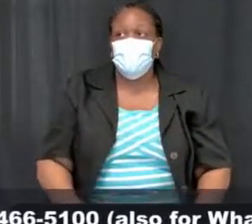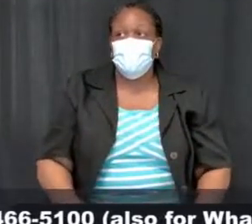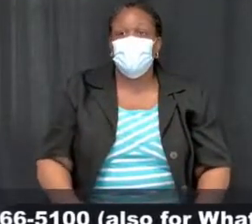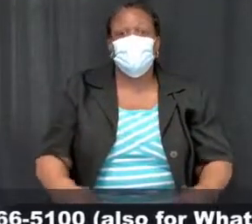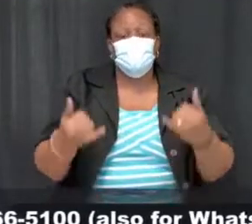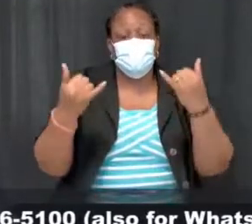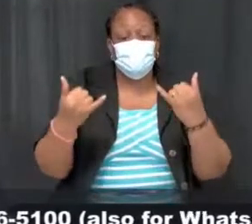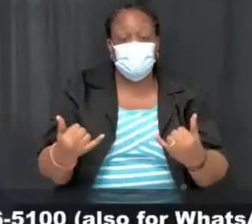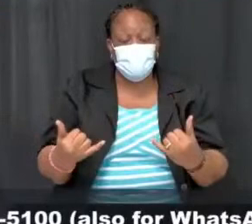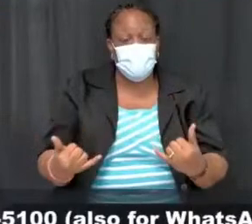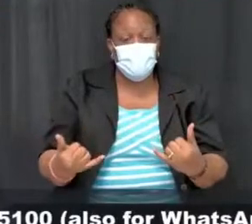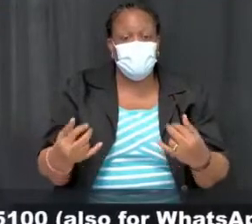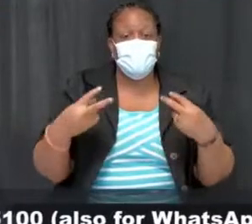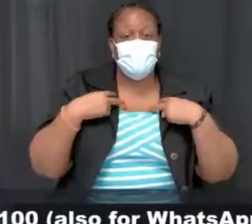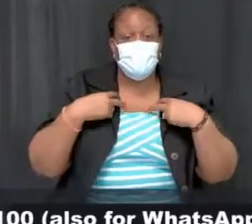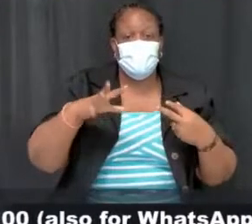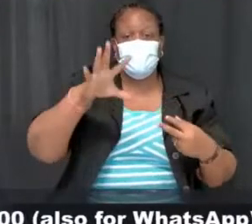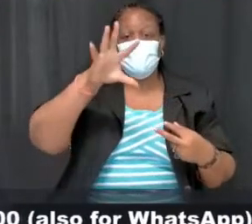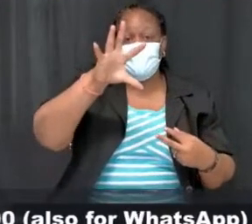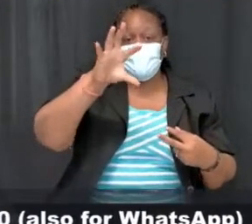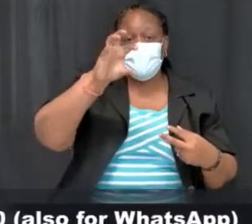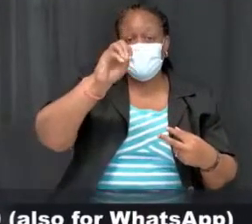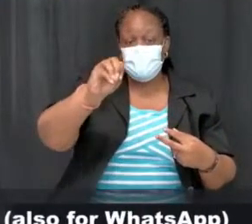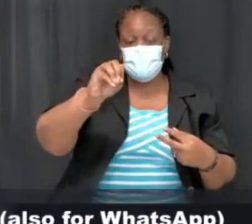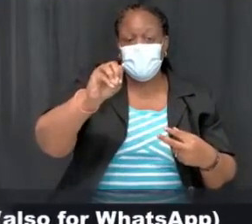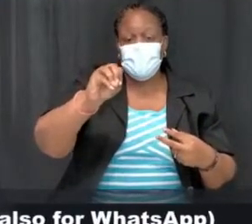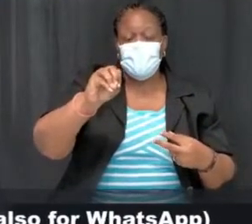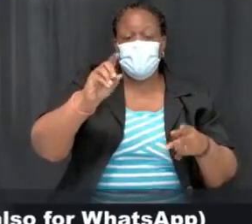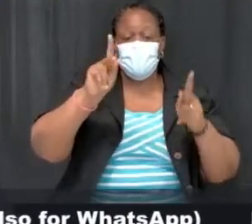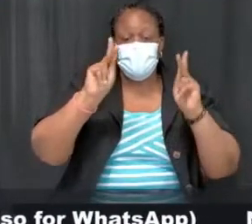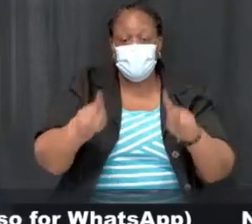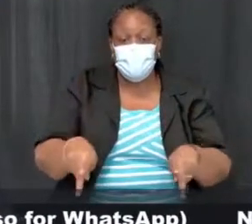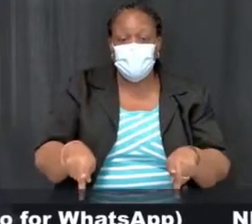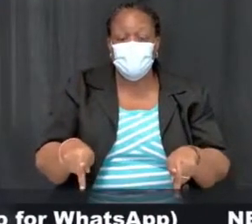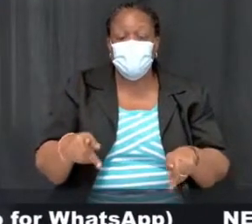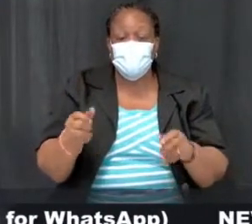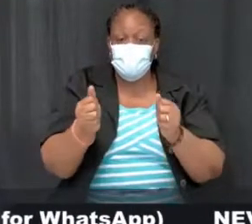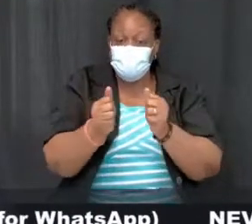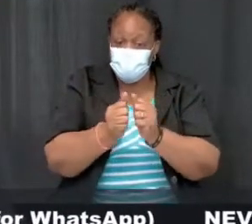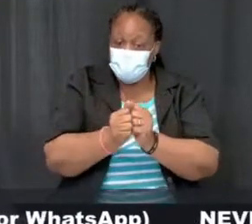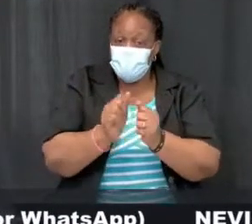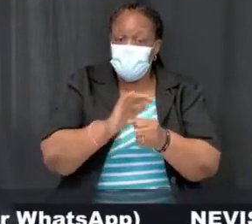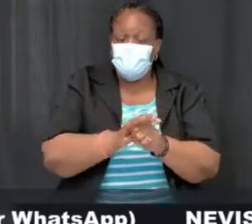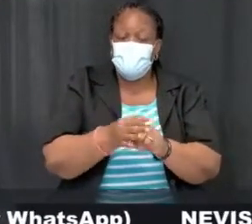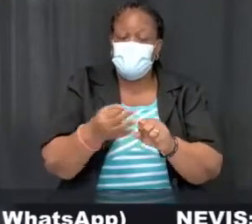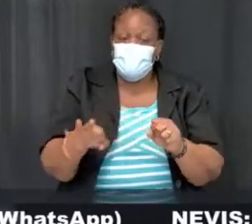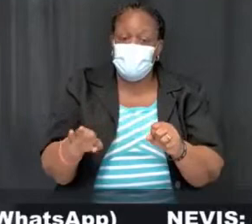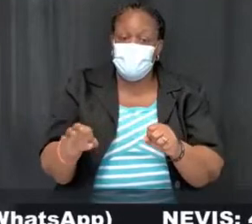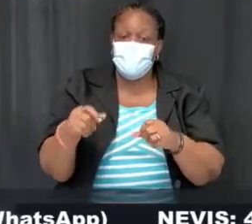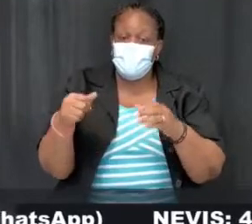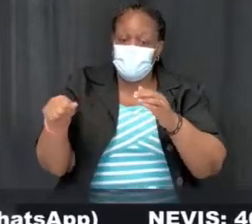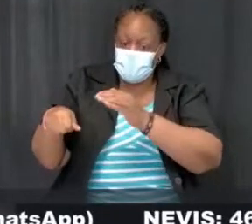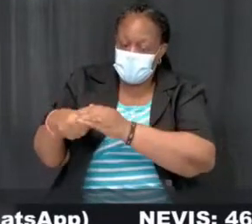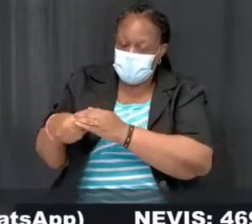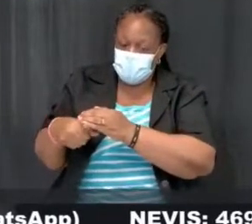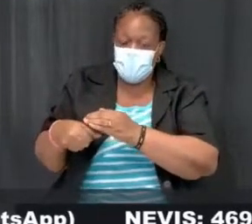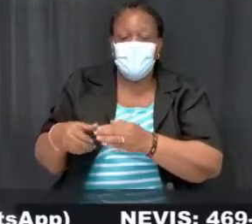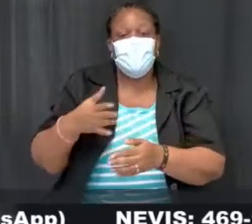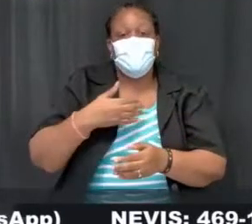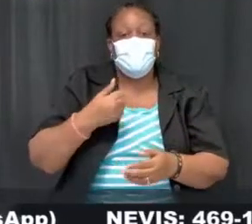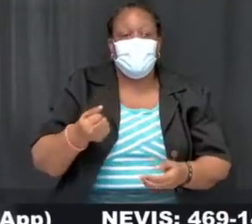of COVID-19 in the Federation, and we have an average of about 5 new cases